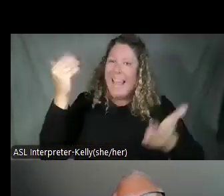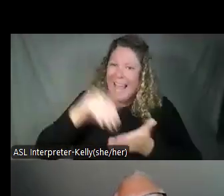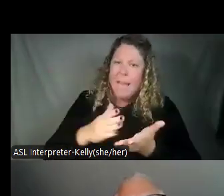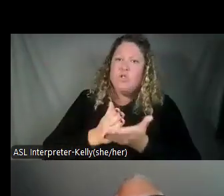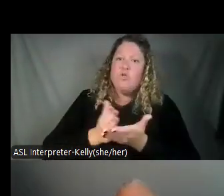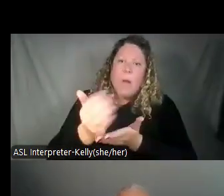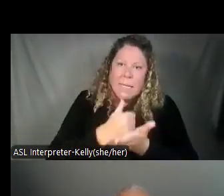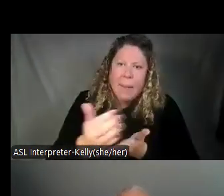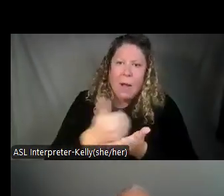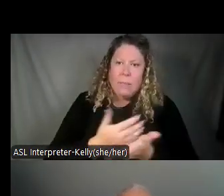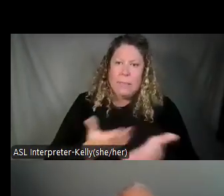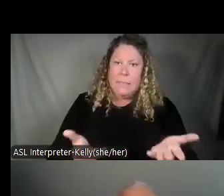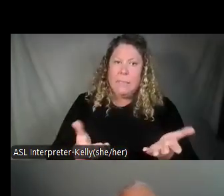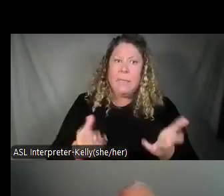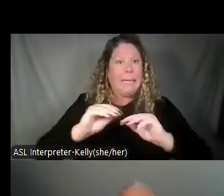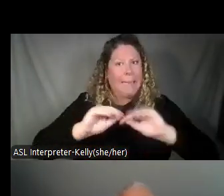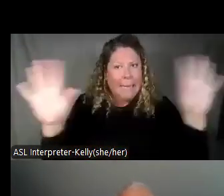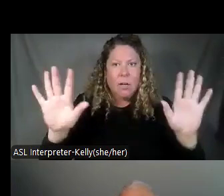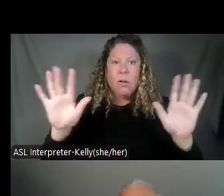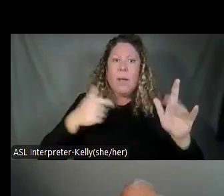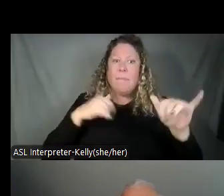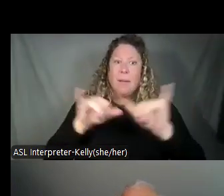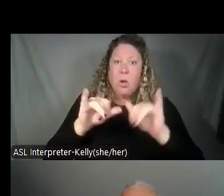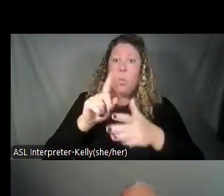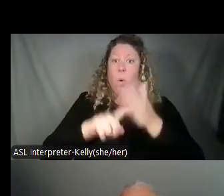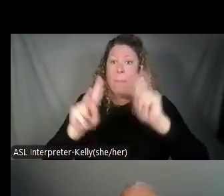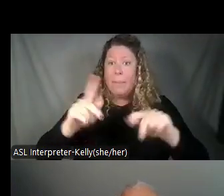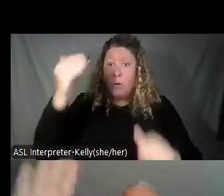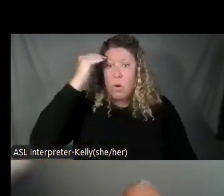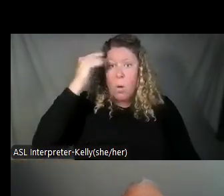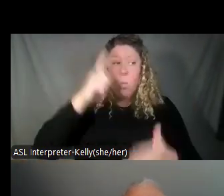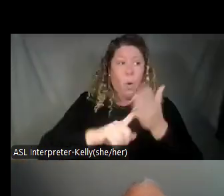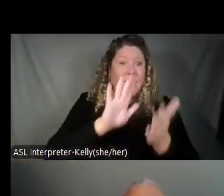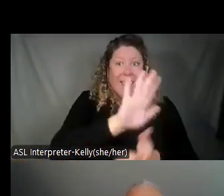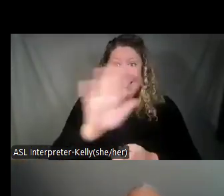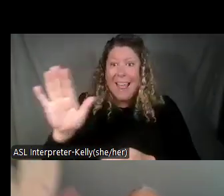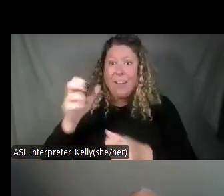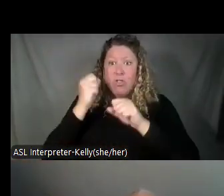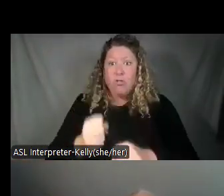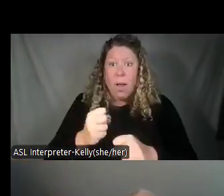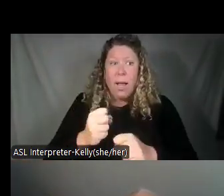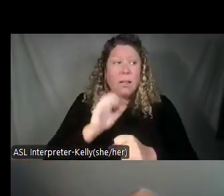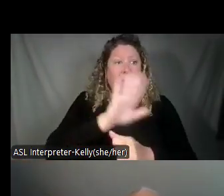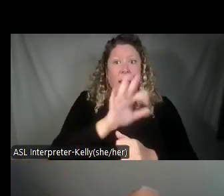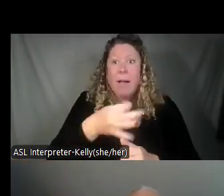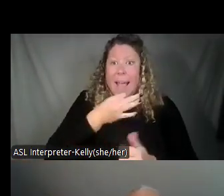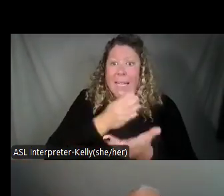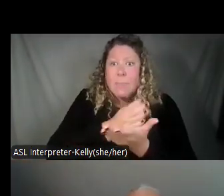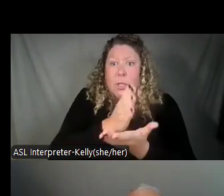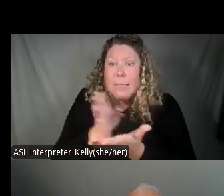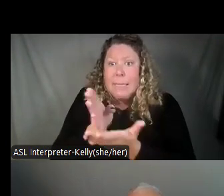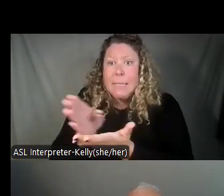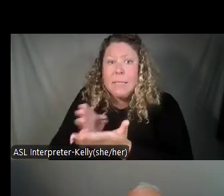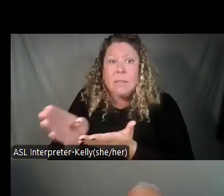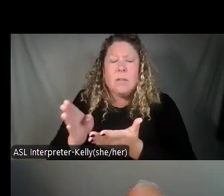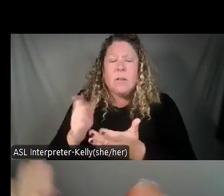have metrics around what people know, what are their strengths, so that we can see. And so if I need a strength, or if